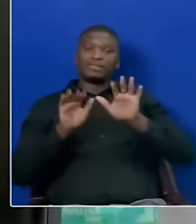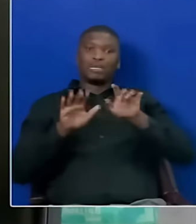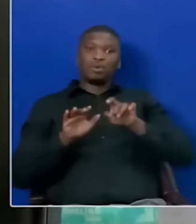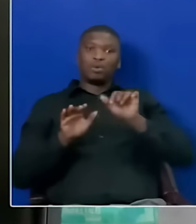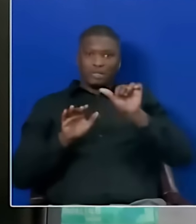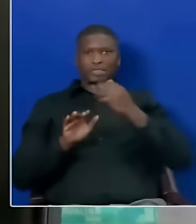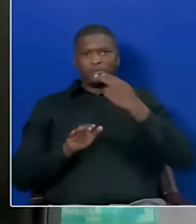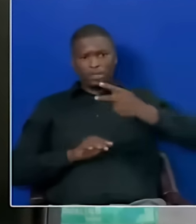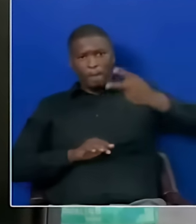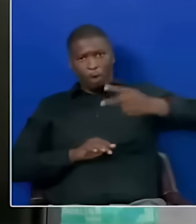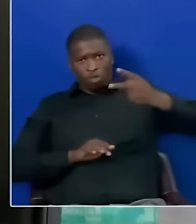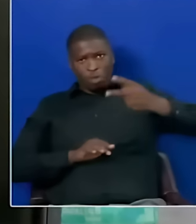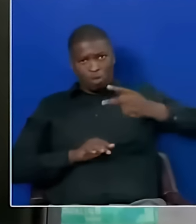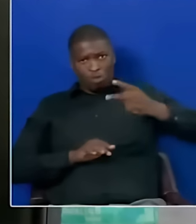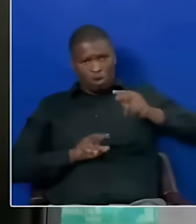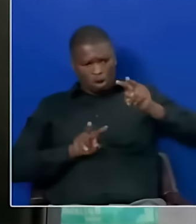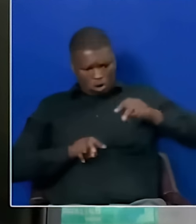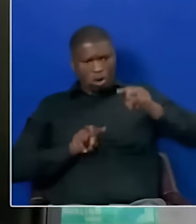10.2 and 10.6.